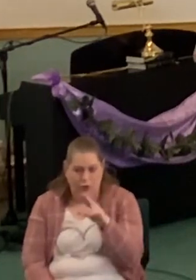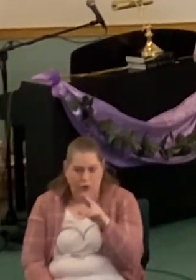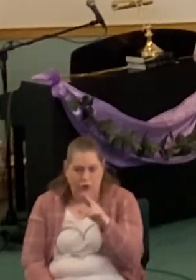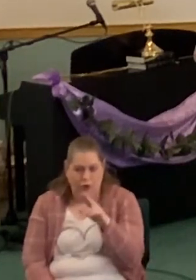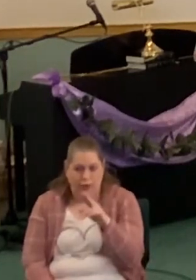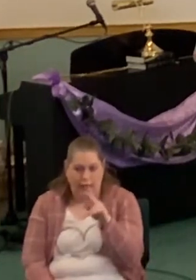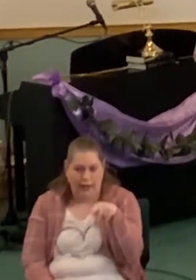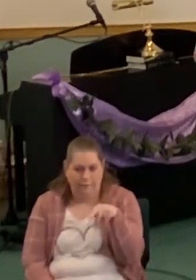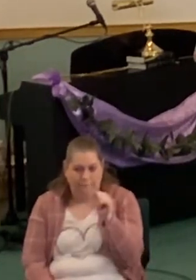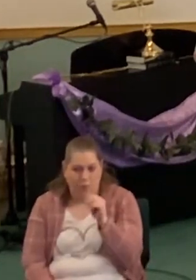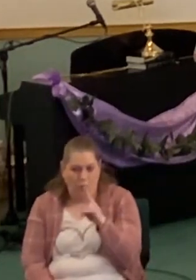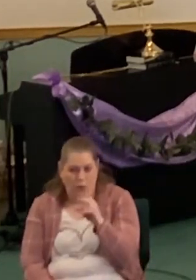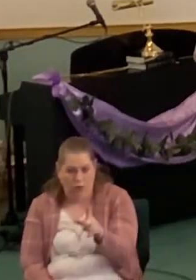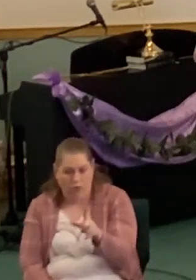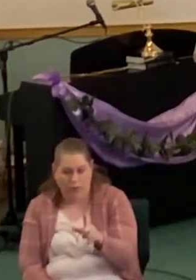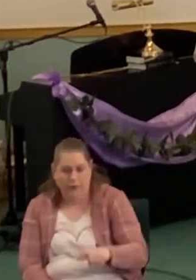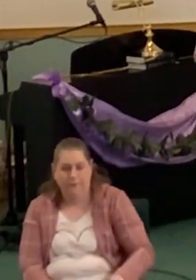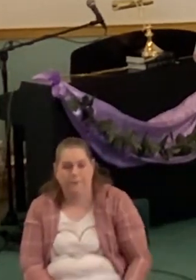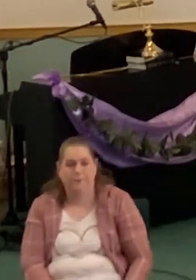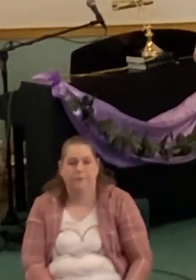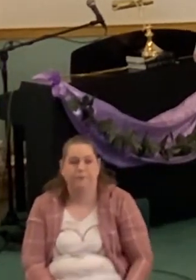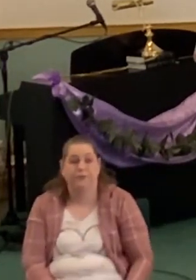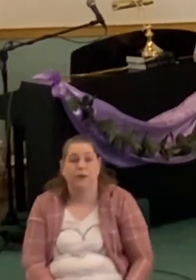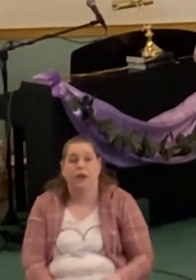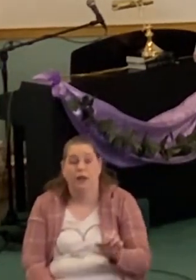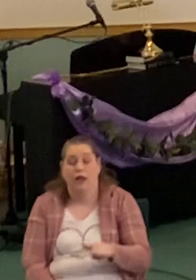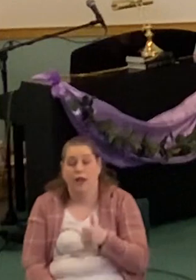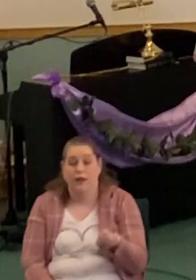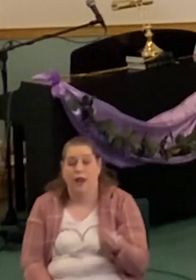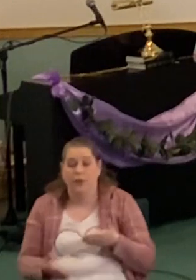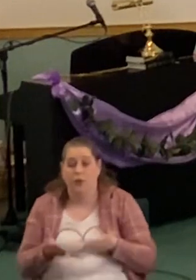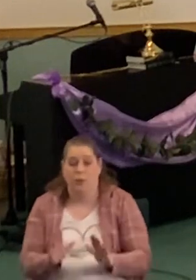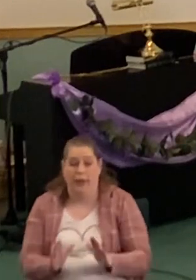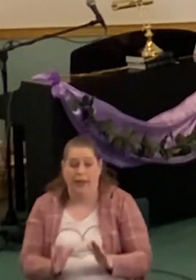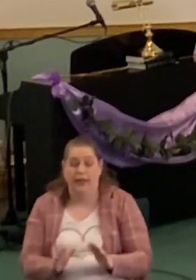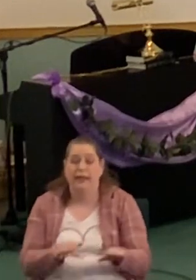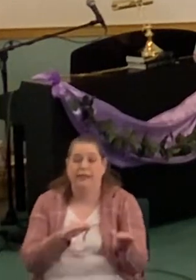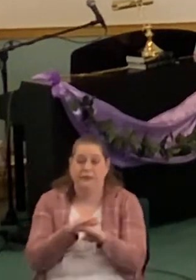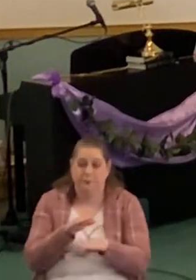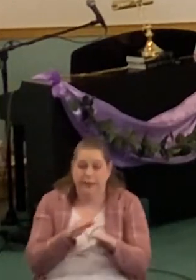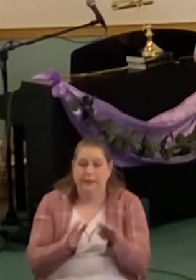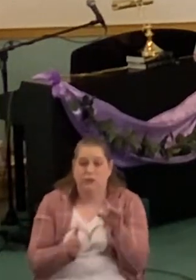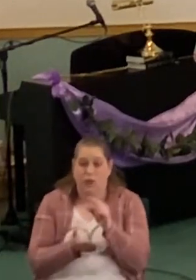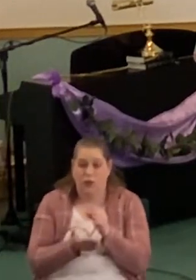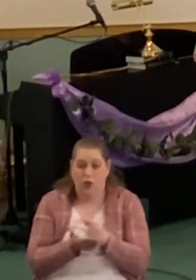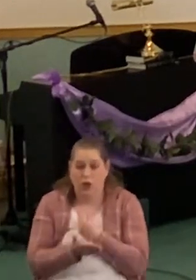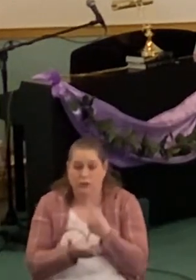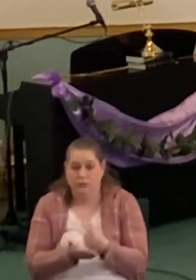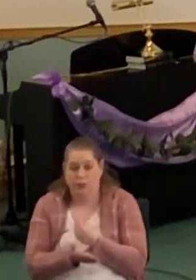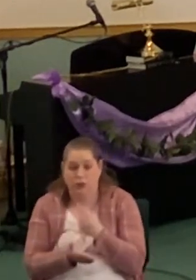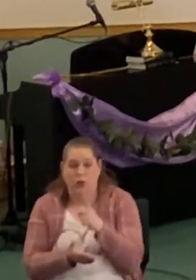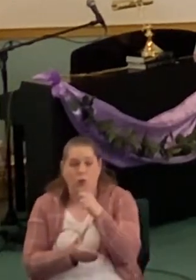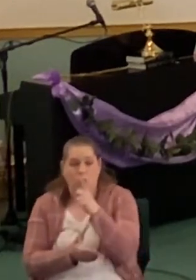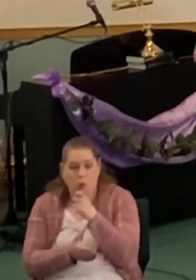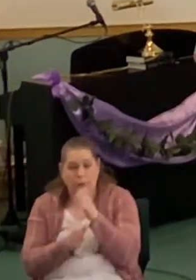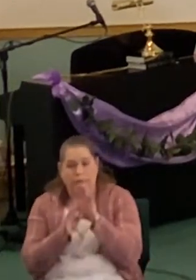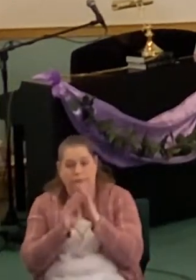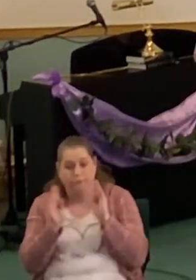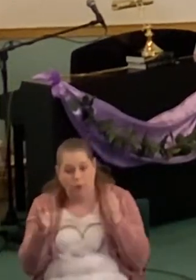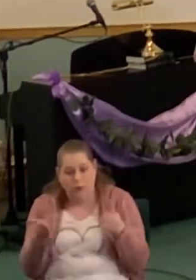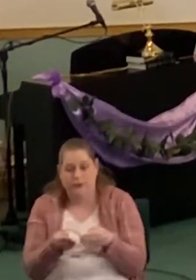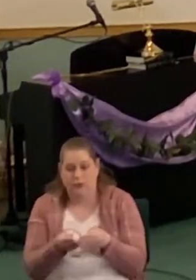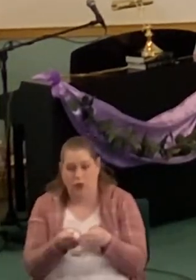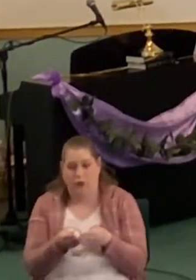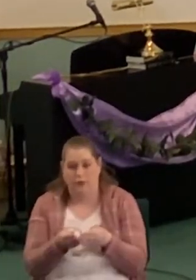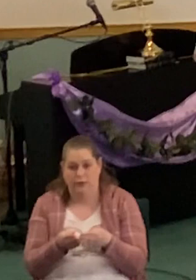Paul. But another way to outline it is based on the gospel and who it is focused on. The